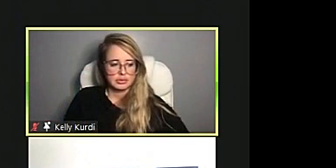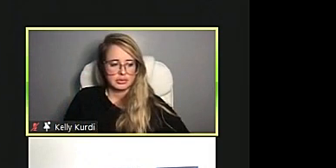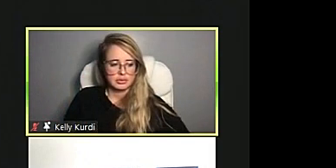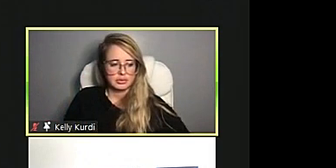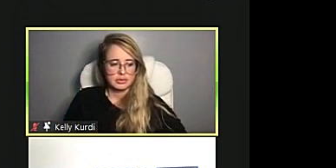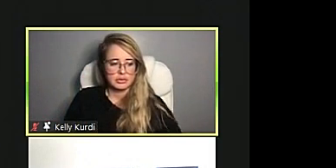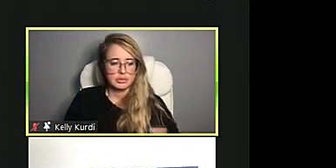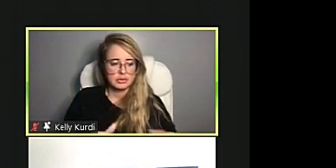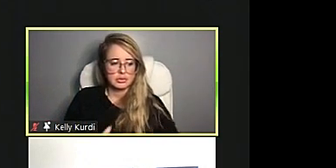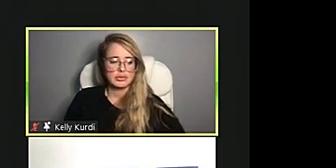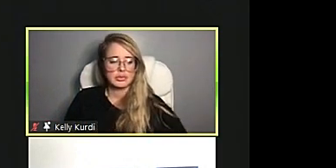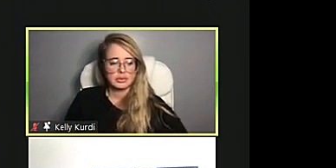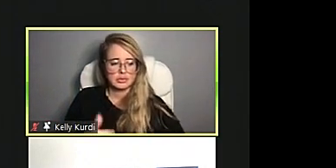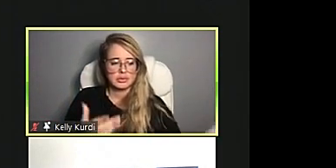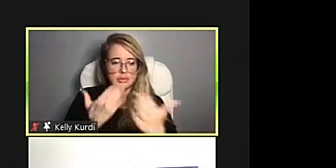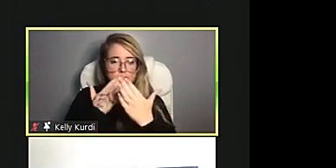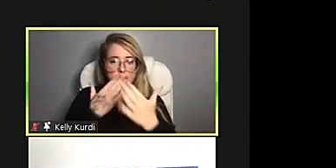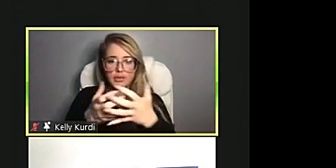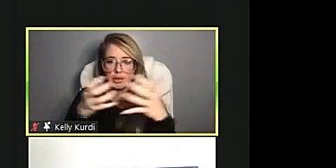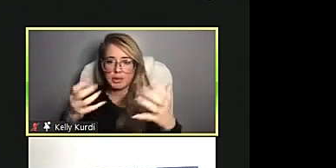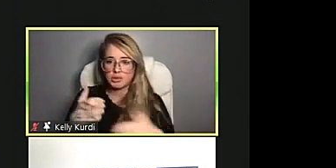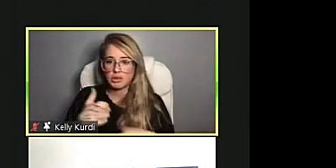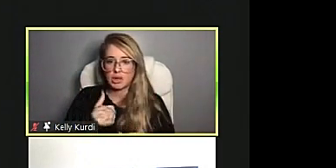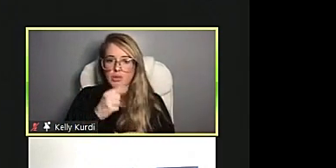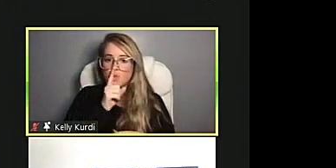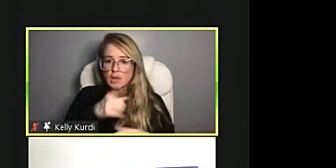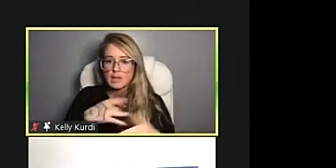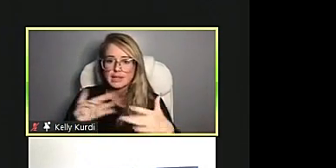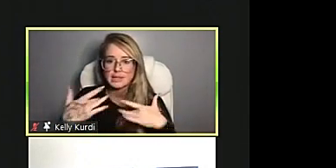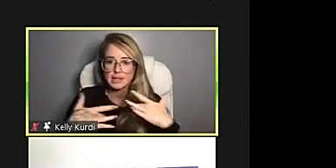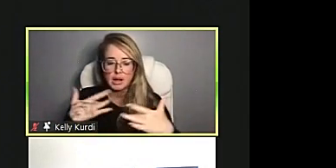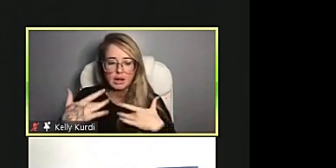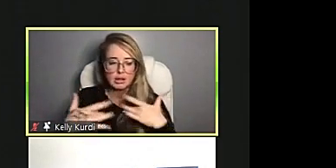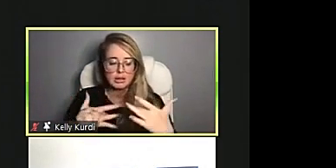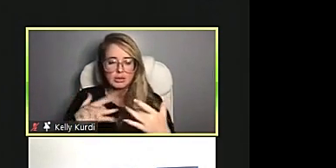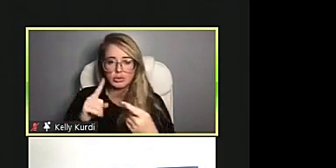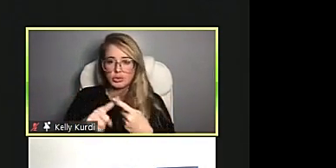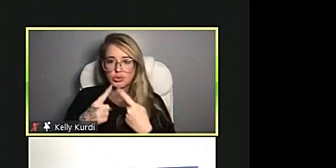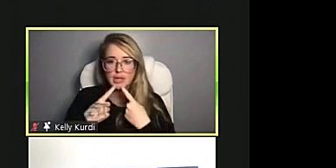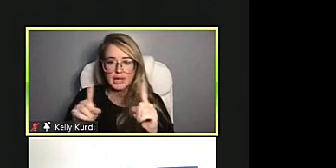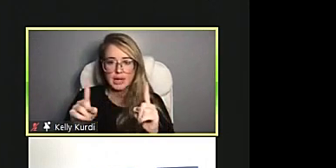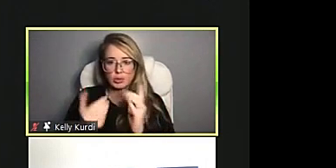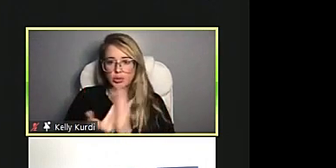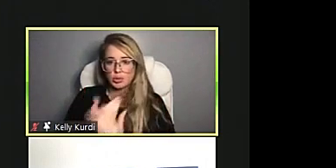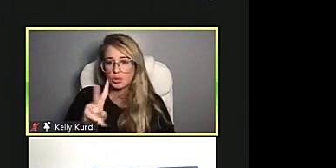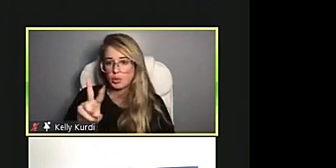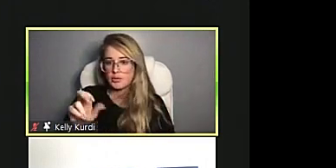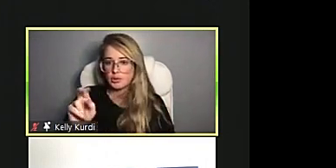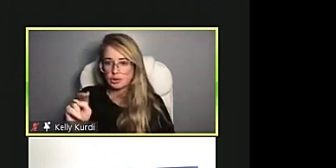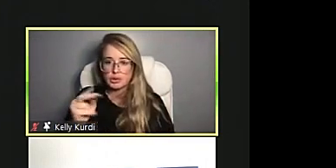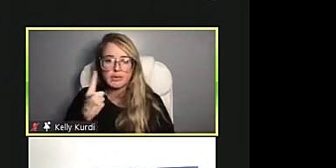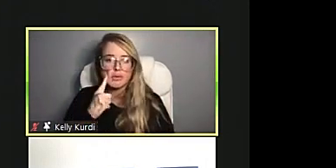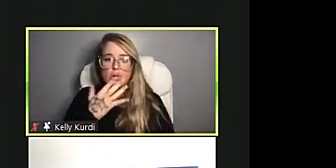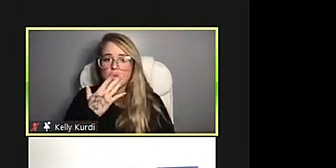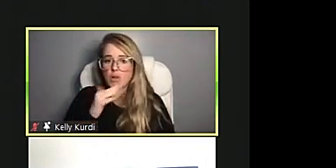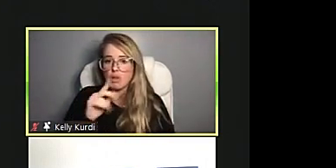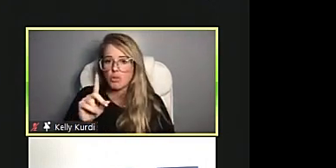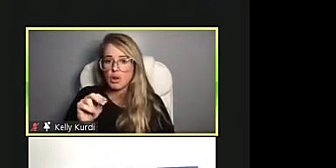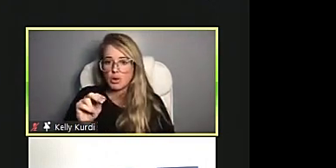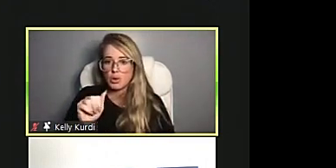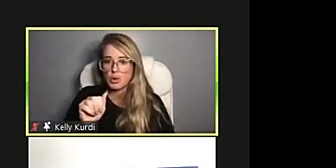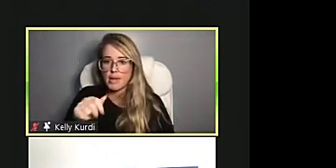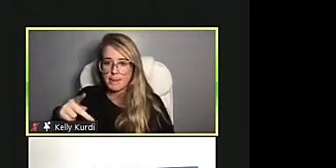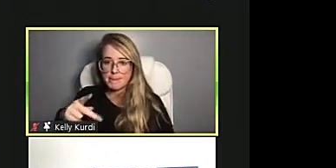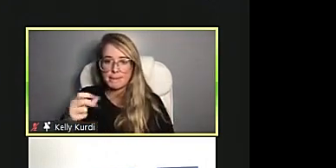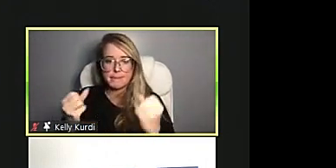Thank you very much. So I am really excited to announce the new version of the My Colorado app. Many of our